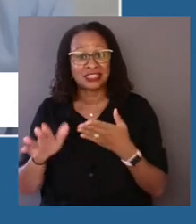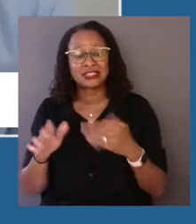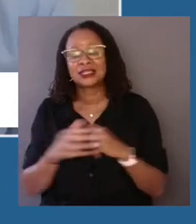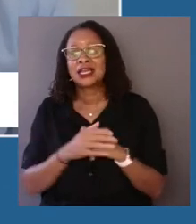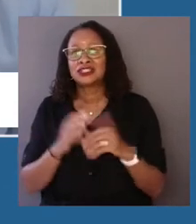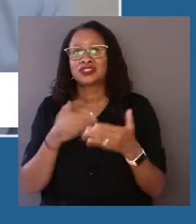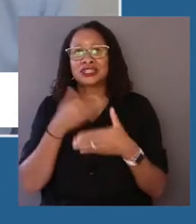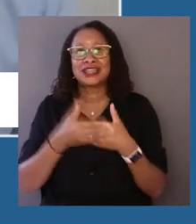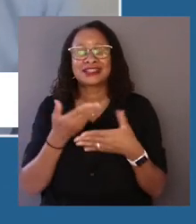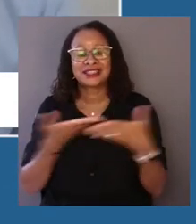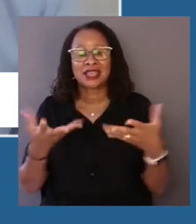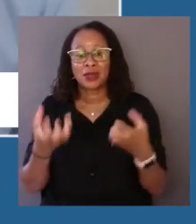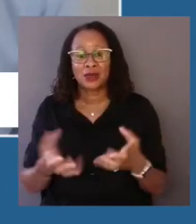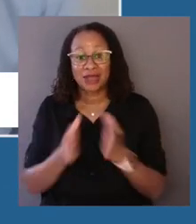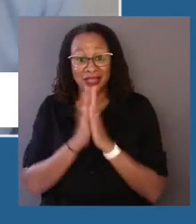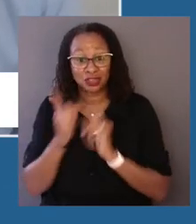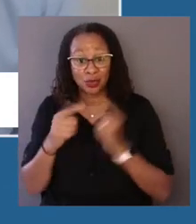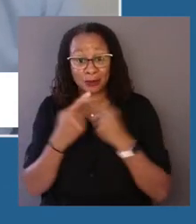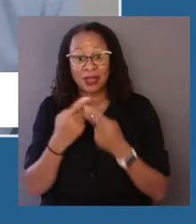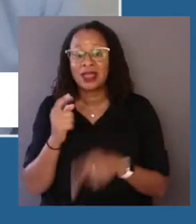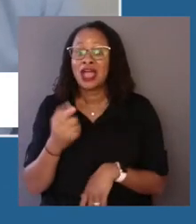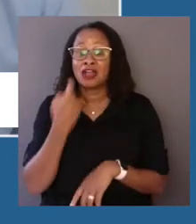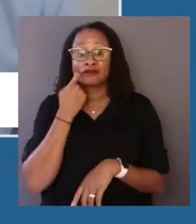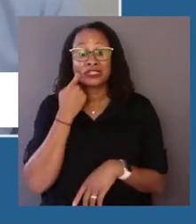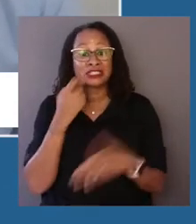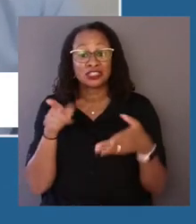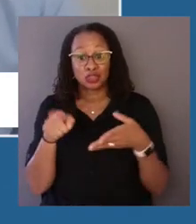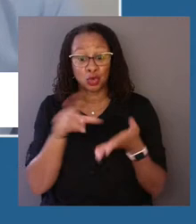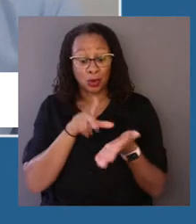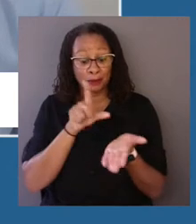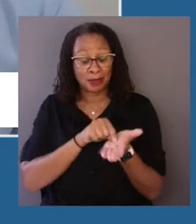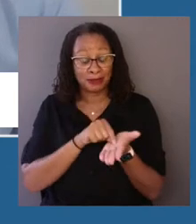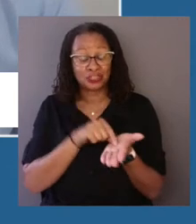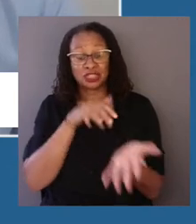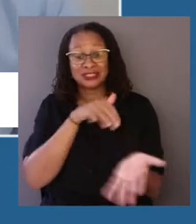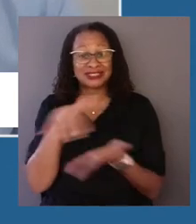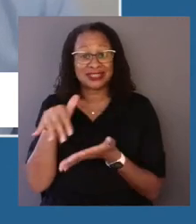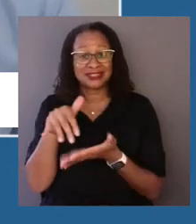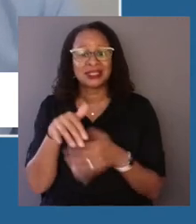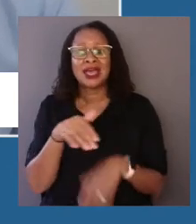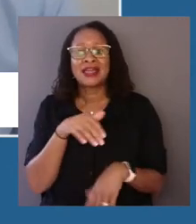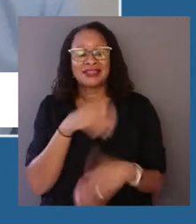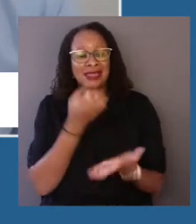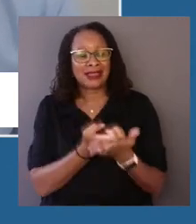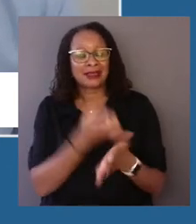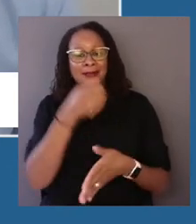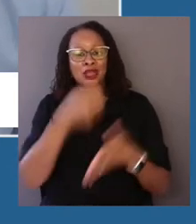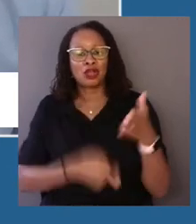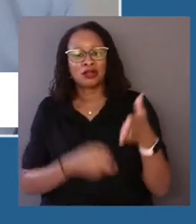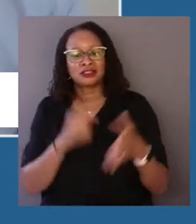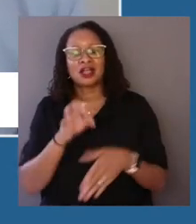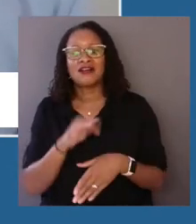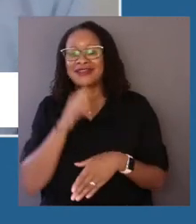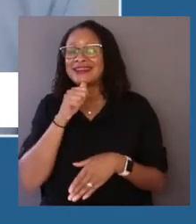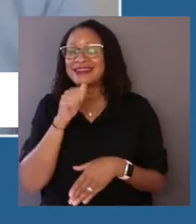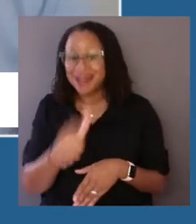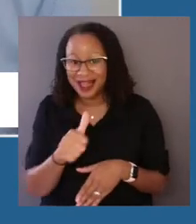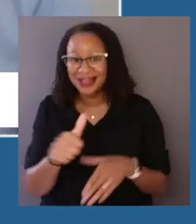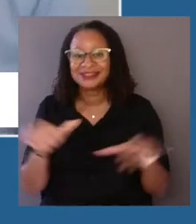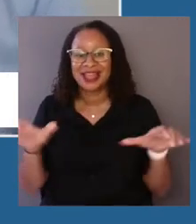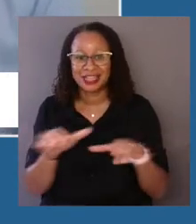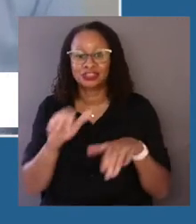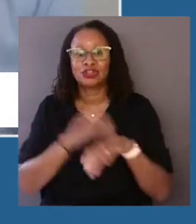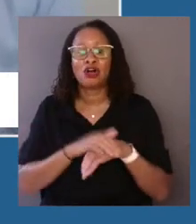that you recently published on the costs of inaction, the economic costs of the inaction on climate